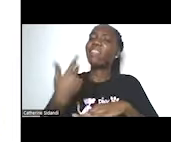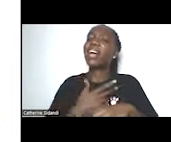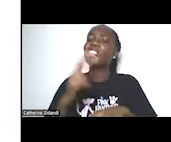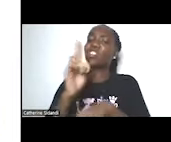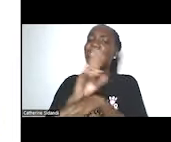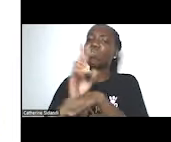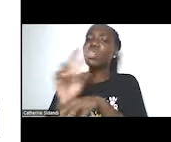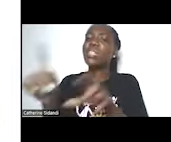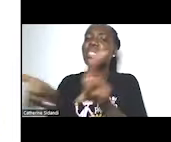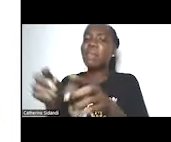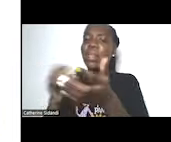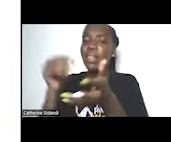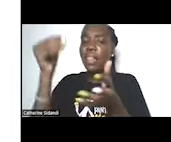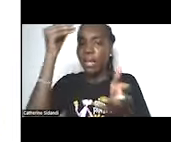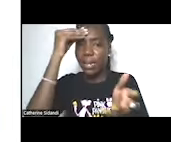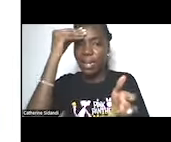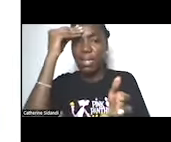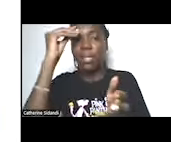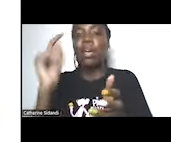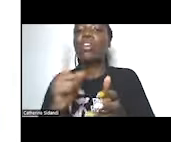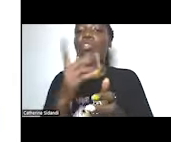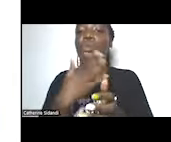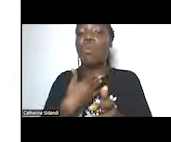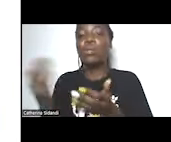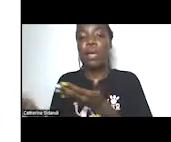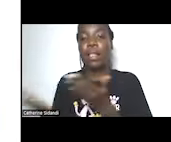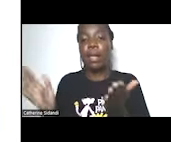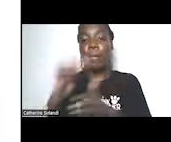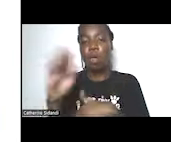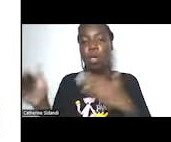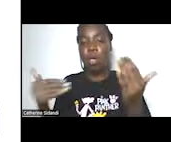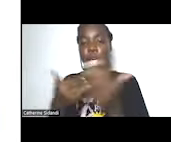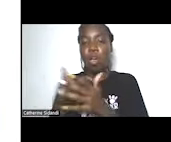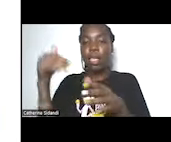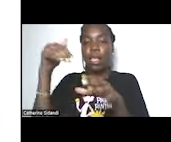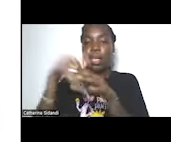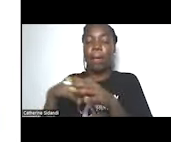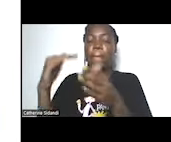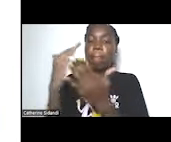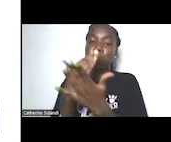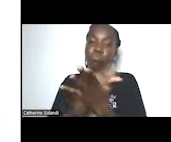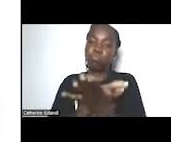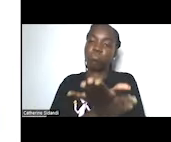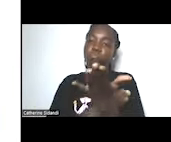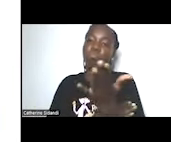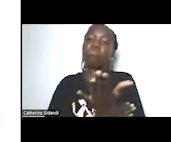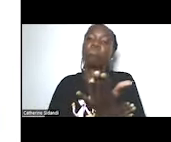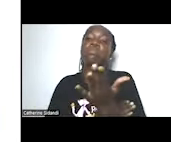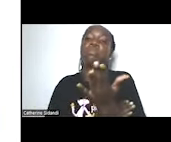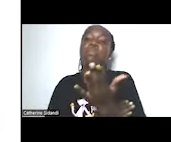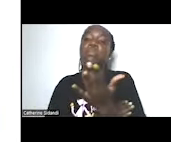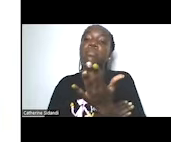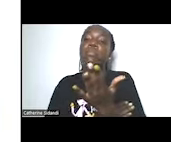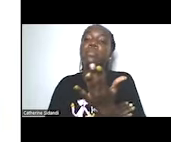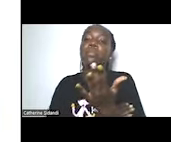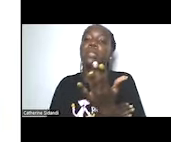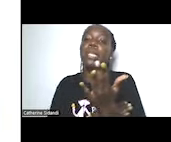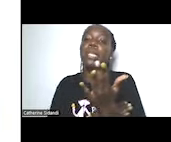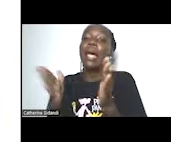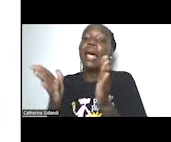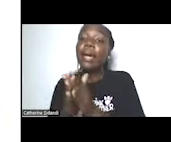purposes. So I want to welcome all of us into this program for today. And to our next